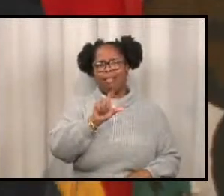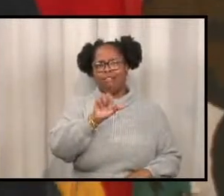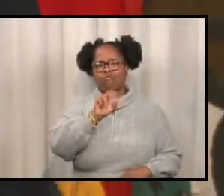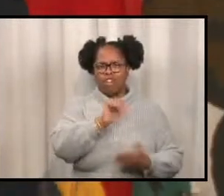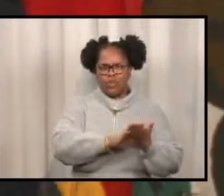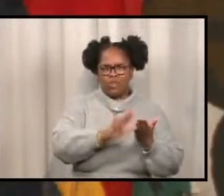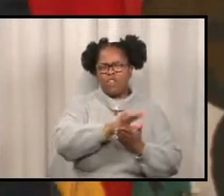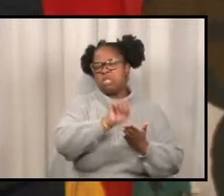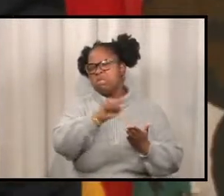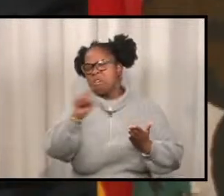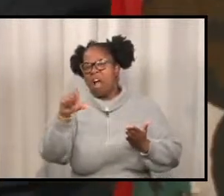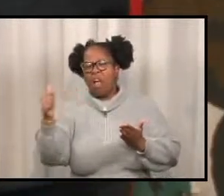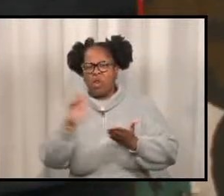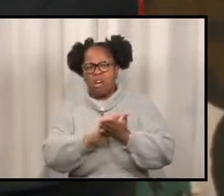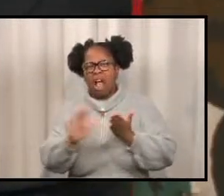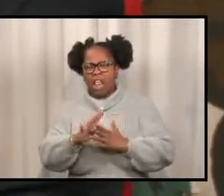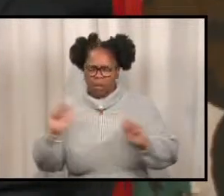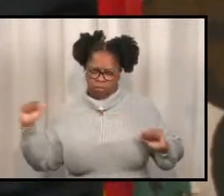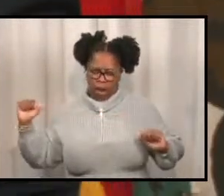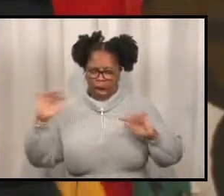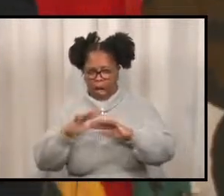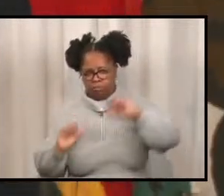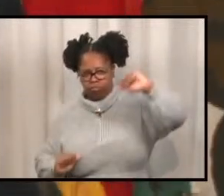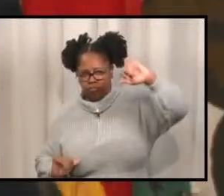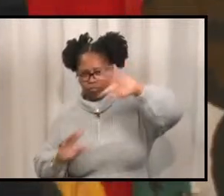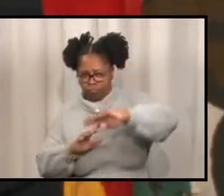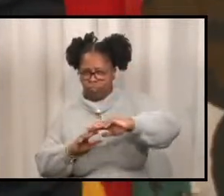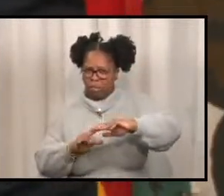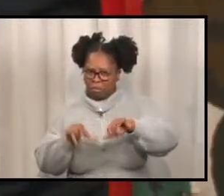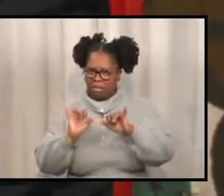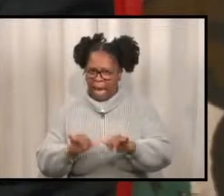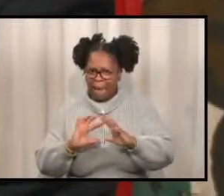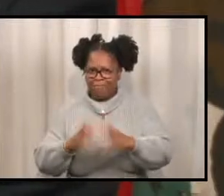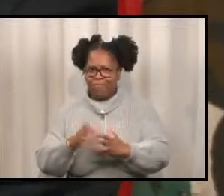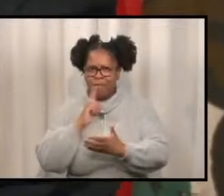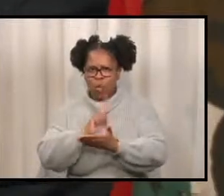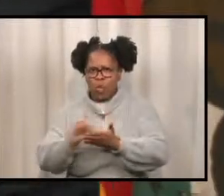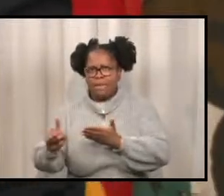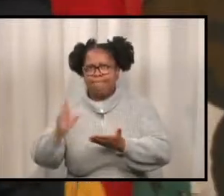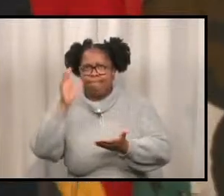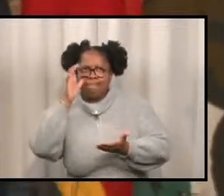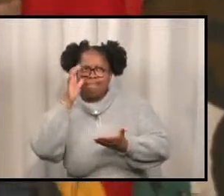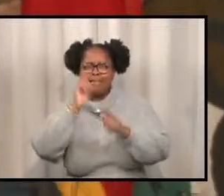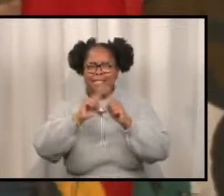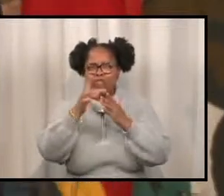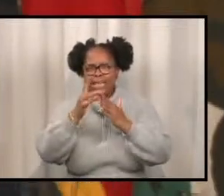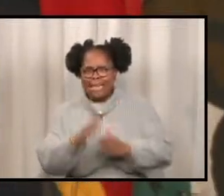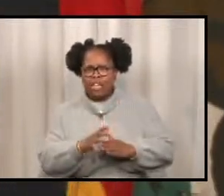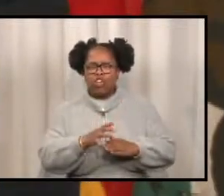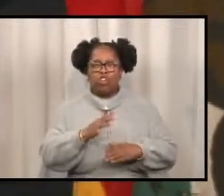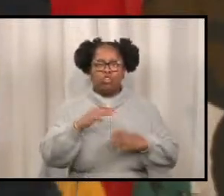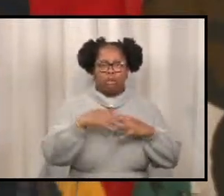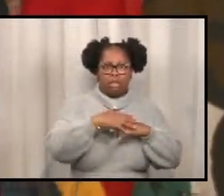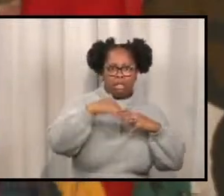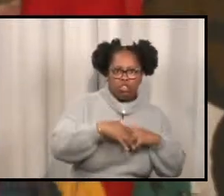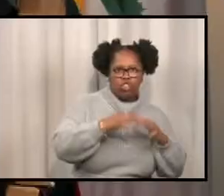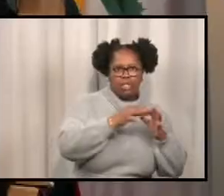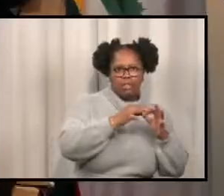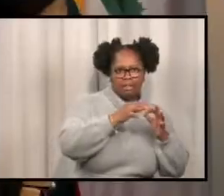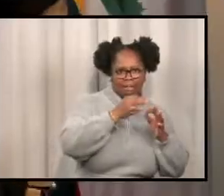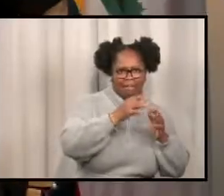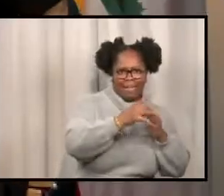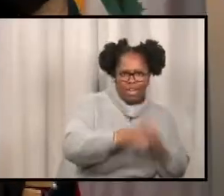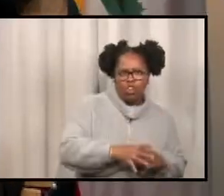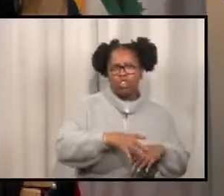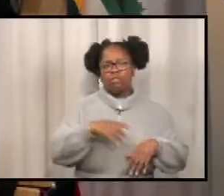a week, maybe about a week, hearing firsthand from leaders, from tribal leaders to Panthers to government leaders,